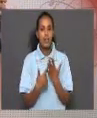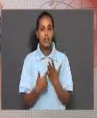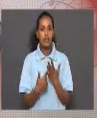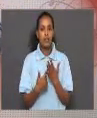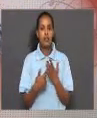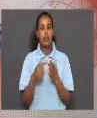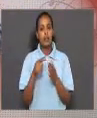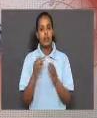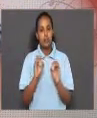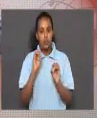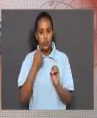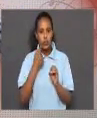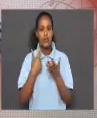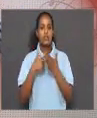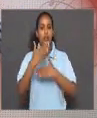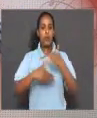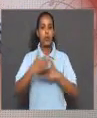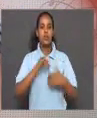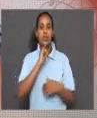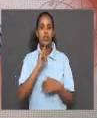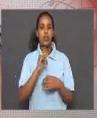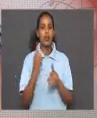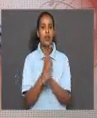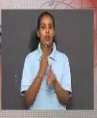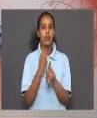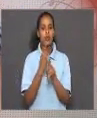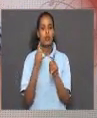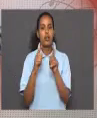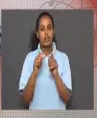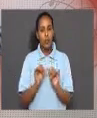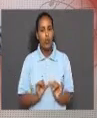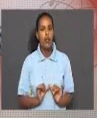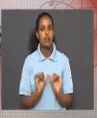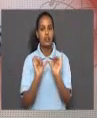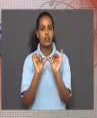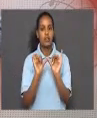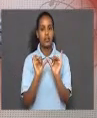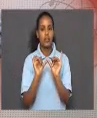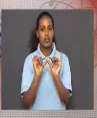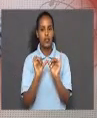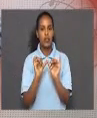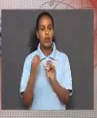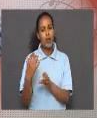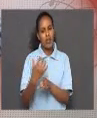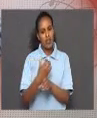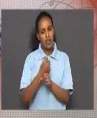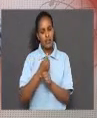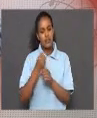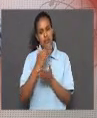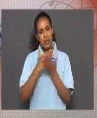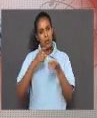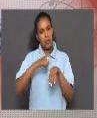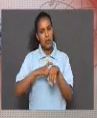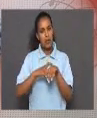However, even though this process is occurring spontaneously, it will take some